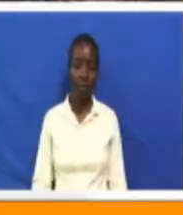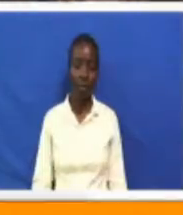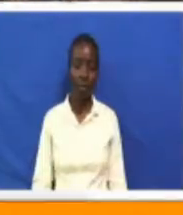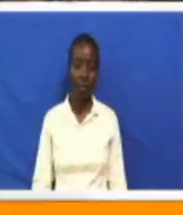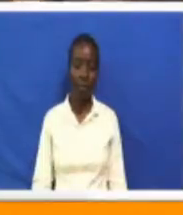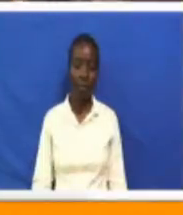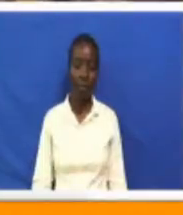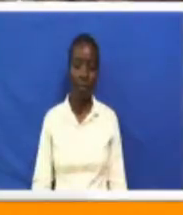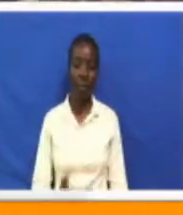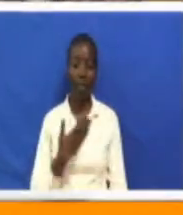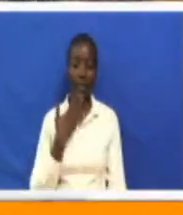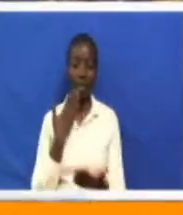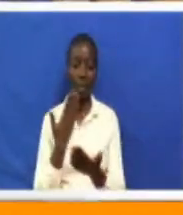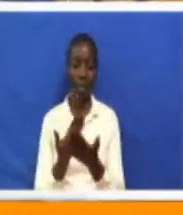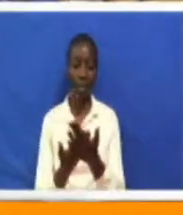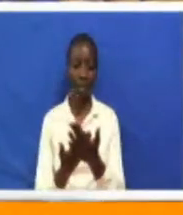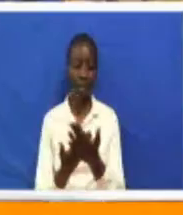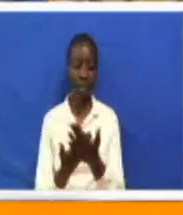dinner